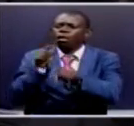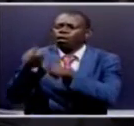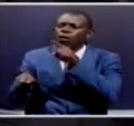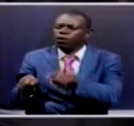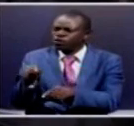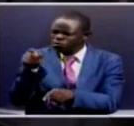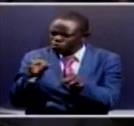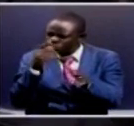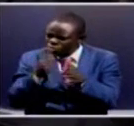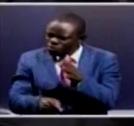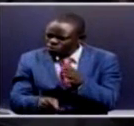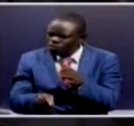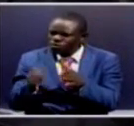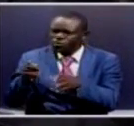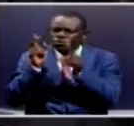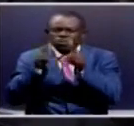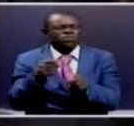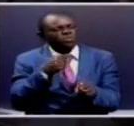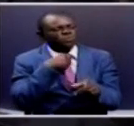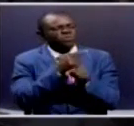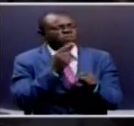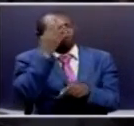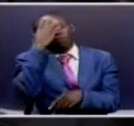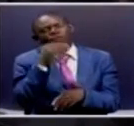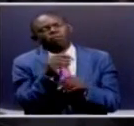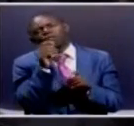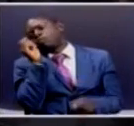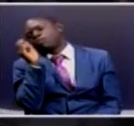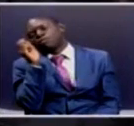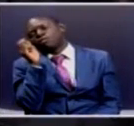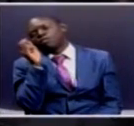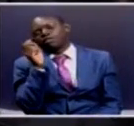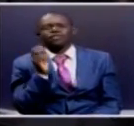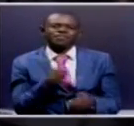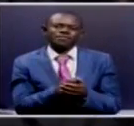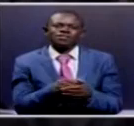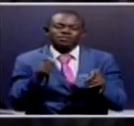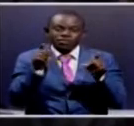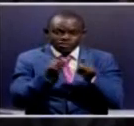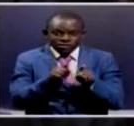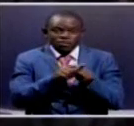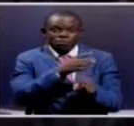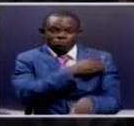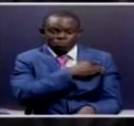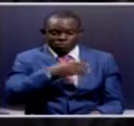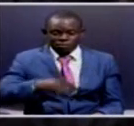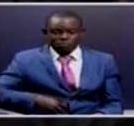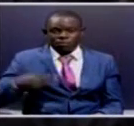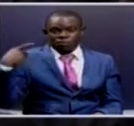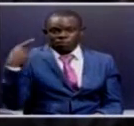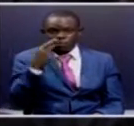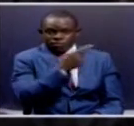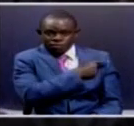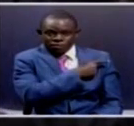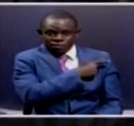members of parliament have to come to the forum as members of parliament. They will participate in the deliberations.